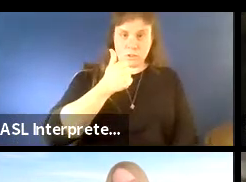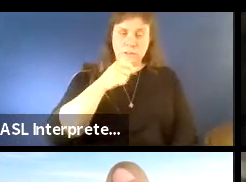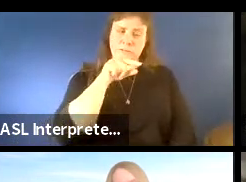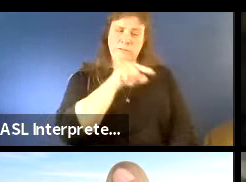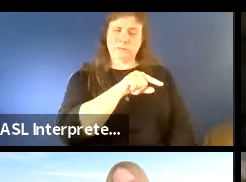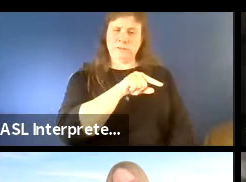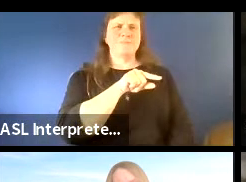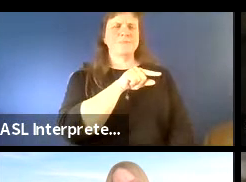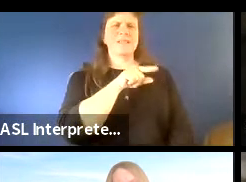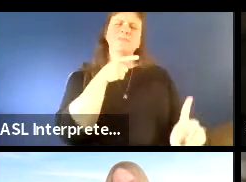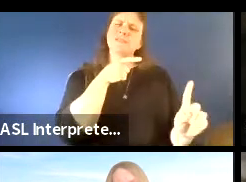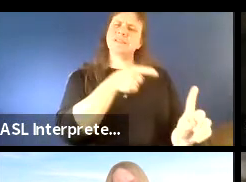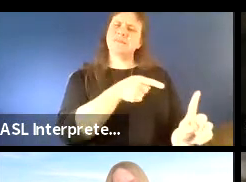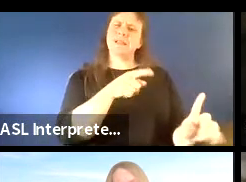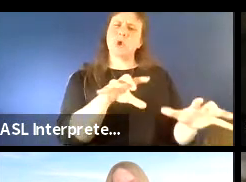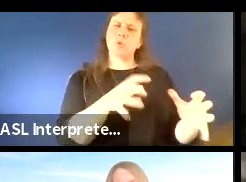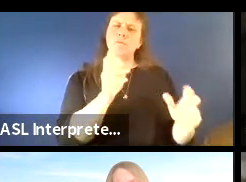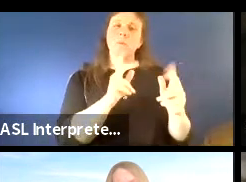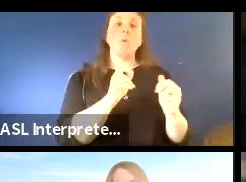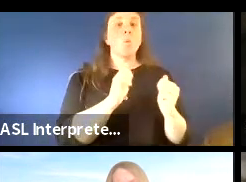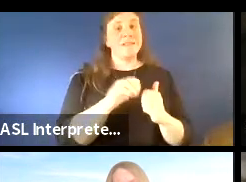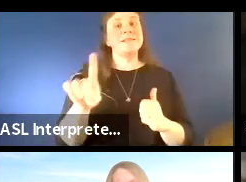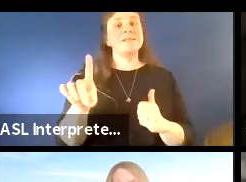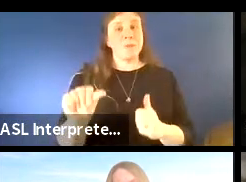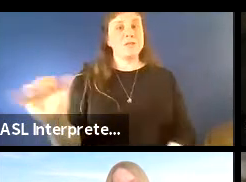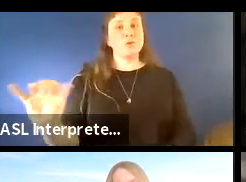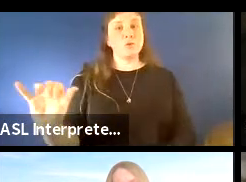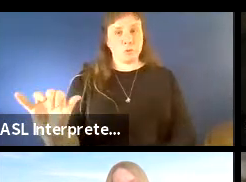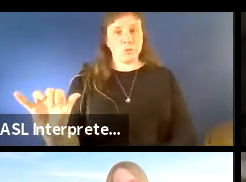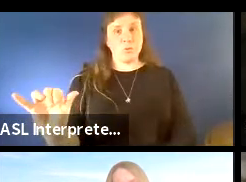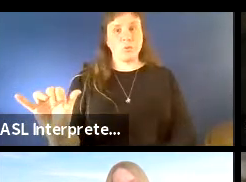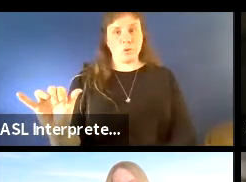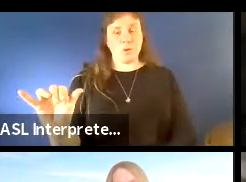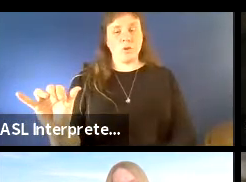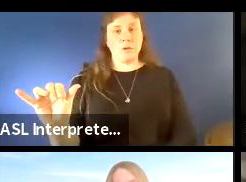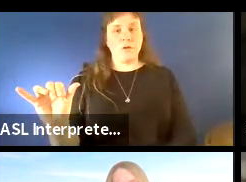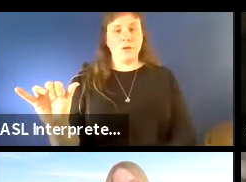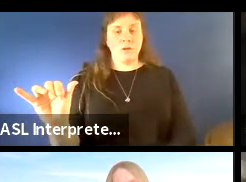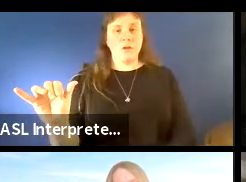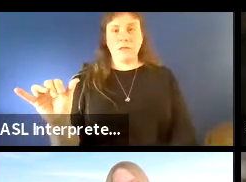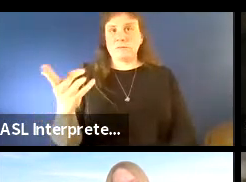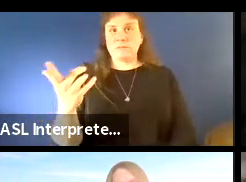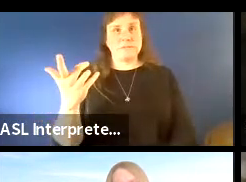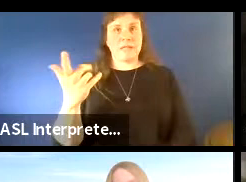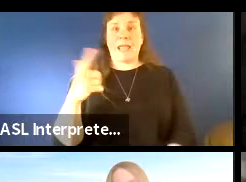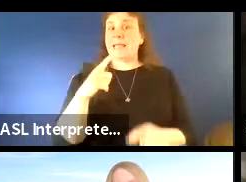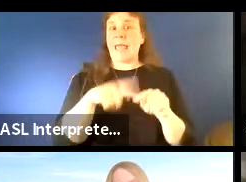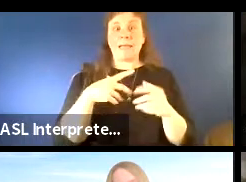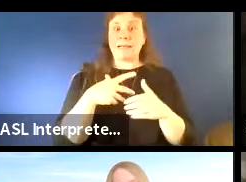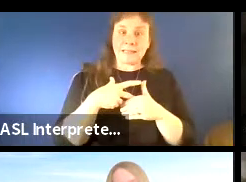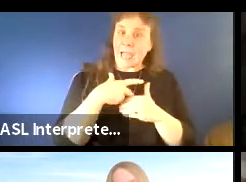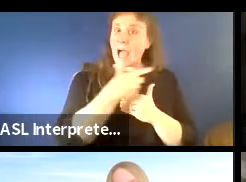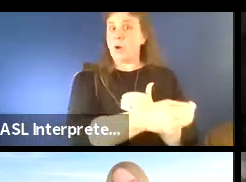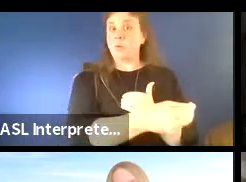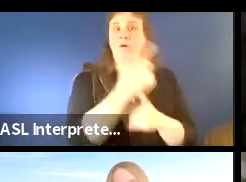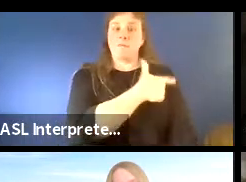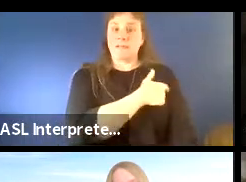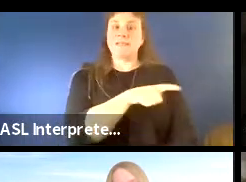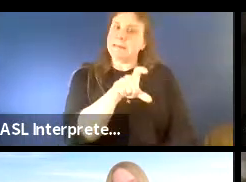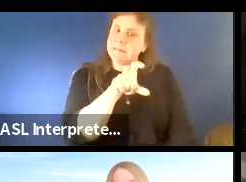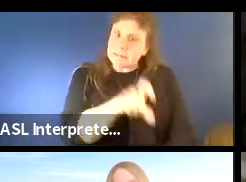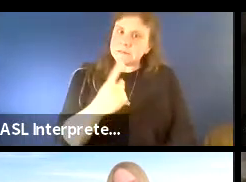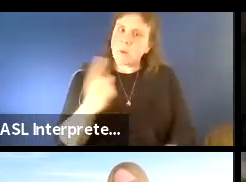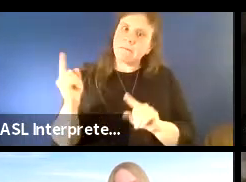specifically maybe at groups of people with disabilities as well, who are unable to get out for vaccination, who need a house call